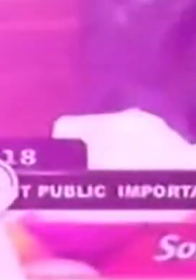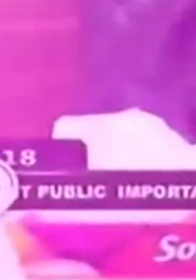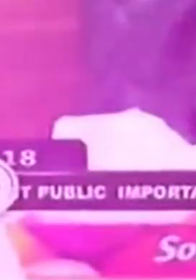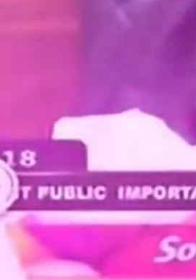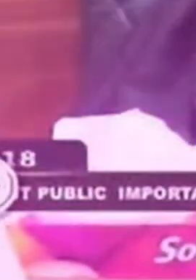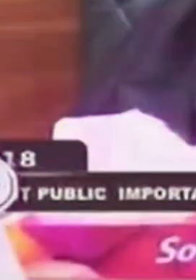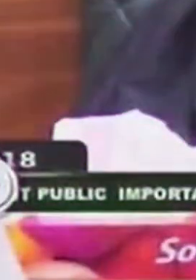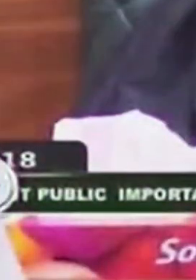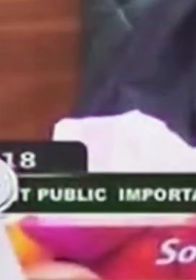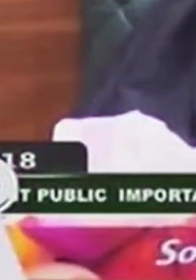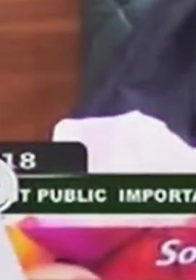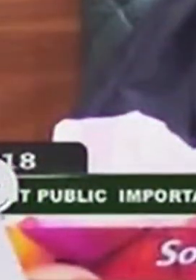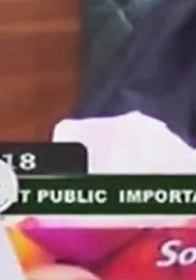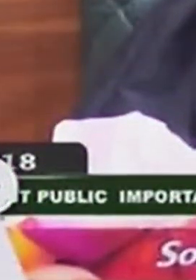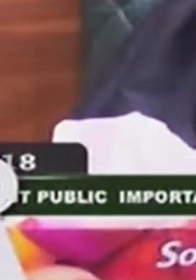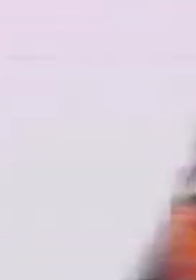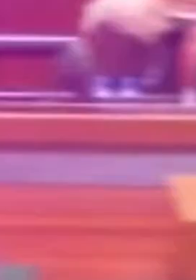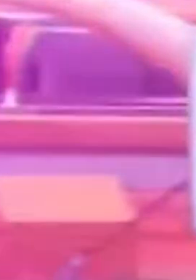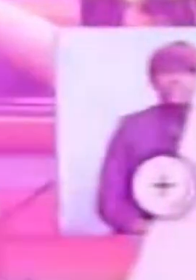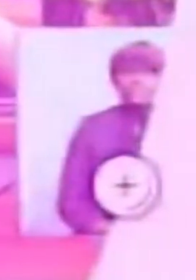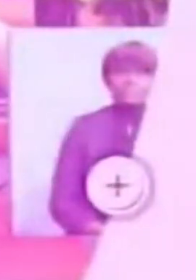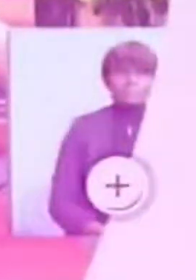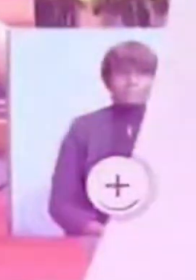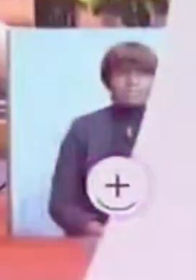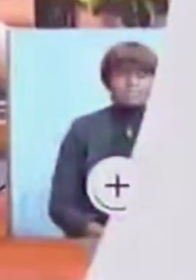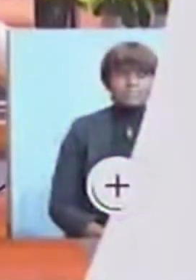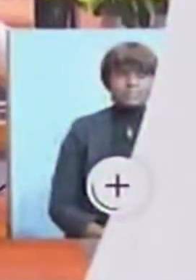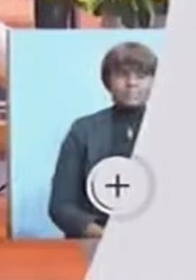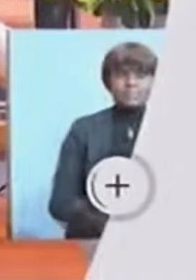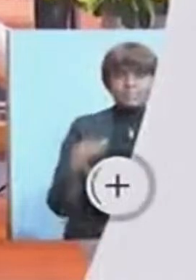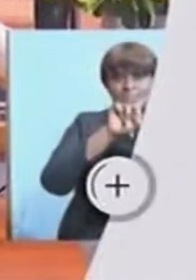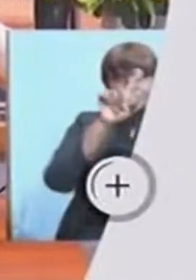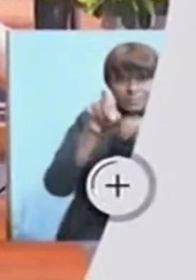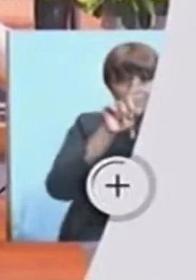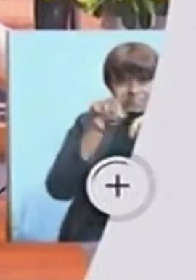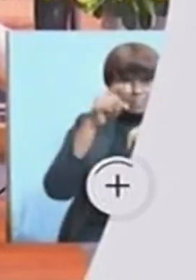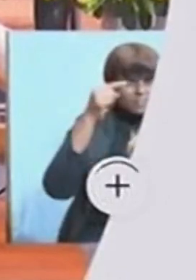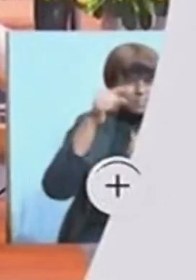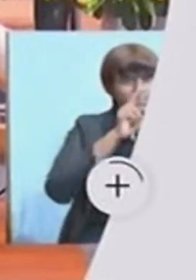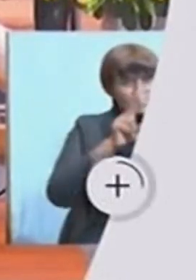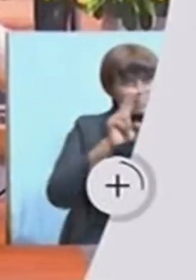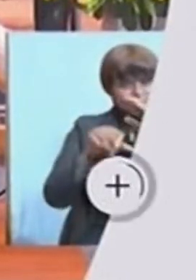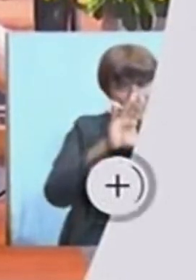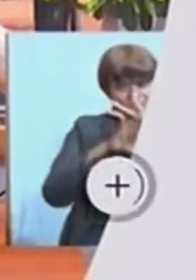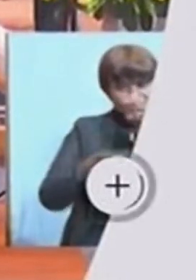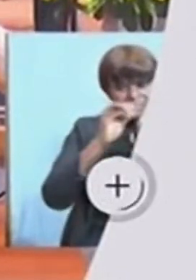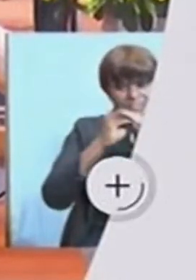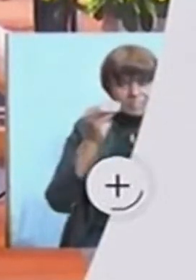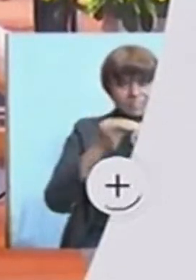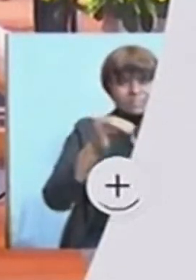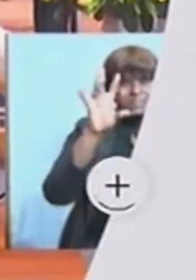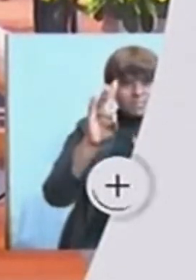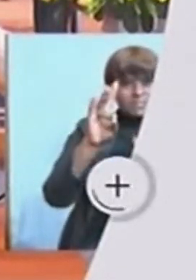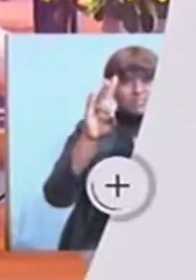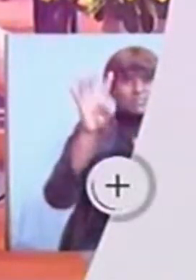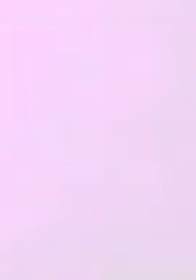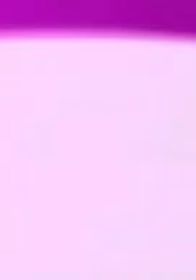On the Vice President's question time. Questions for oral answer understanding order number